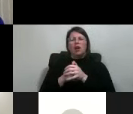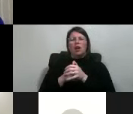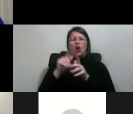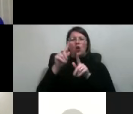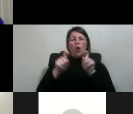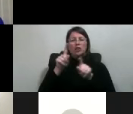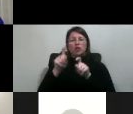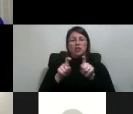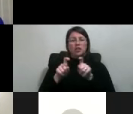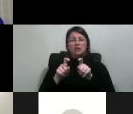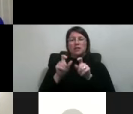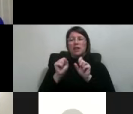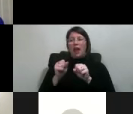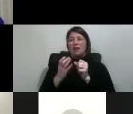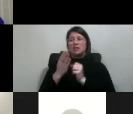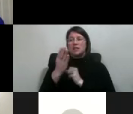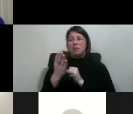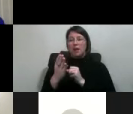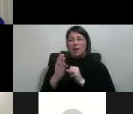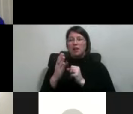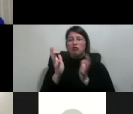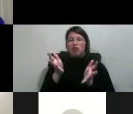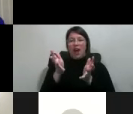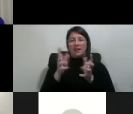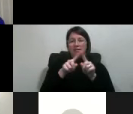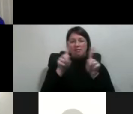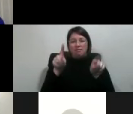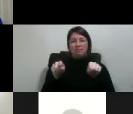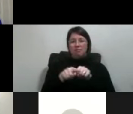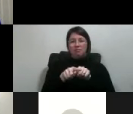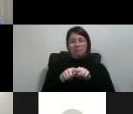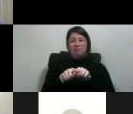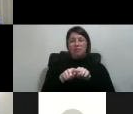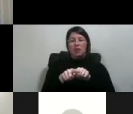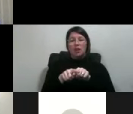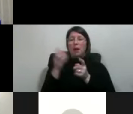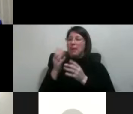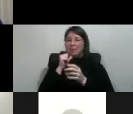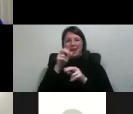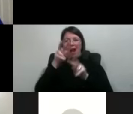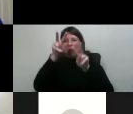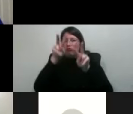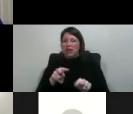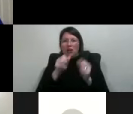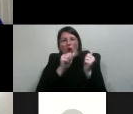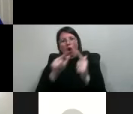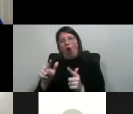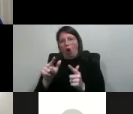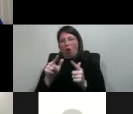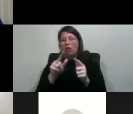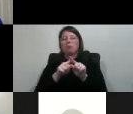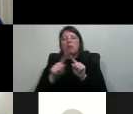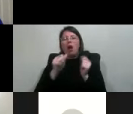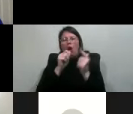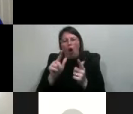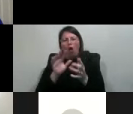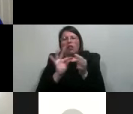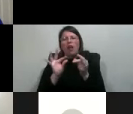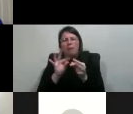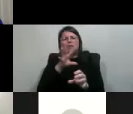Questions can be submitted via the chat pod. While we may not get to all questions, all comments are part of the official meeting